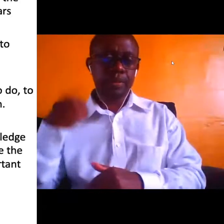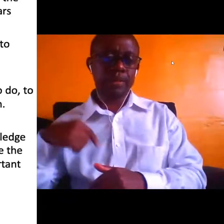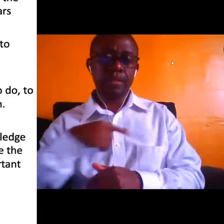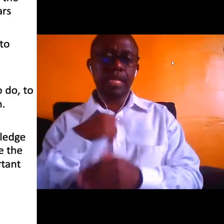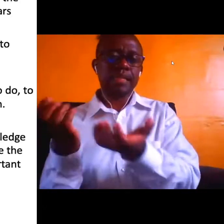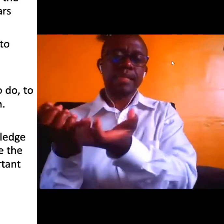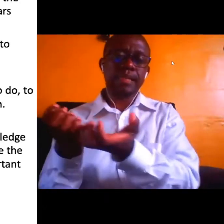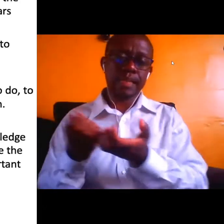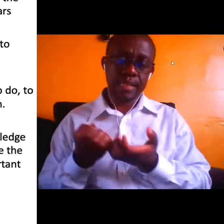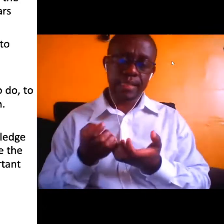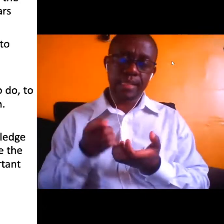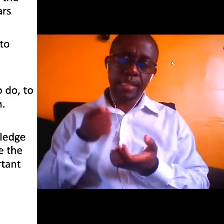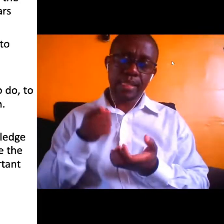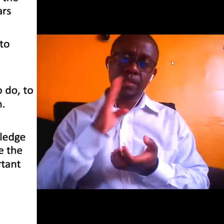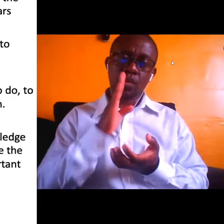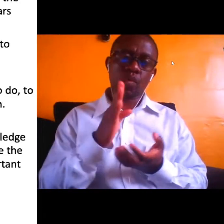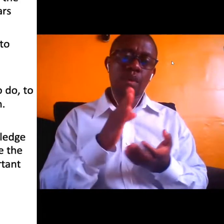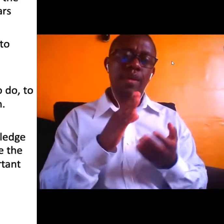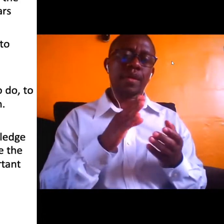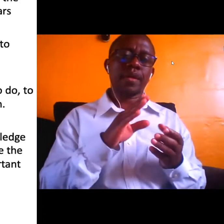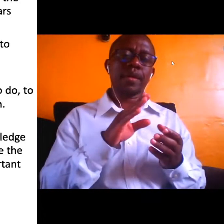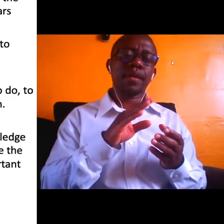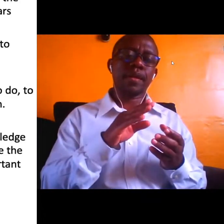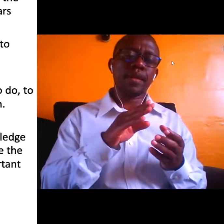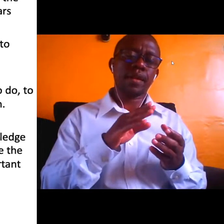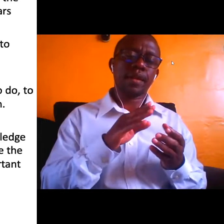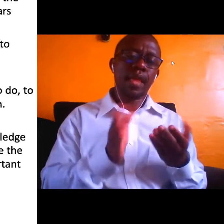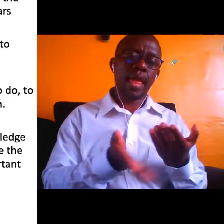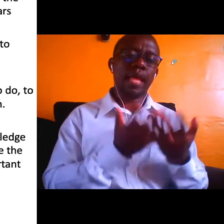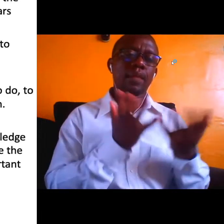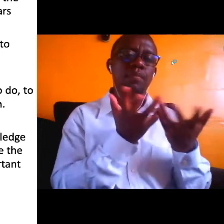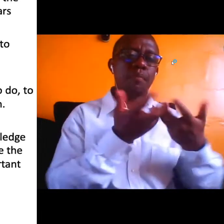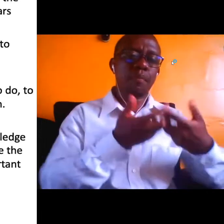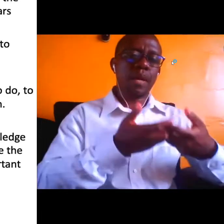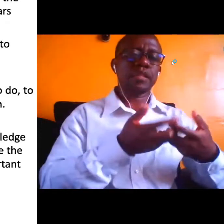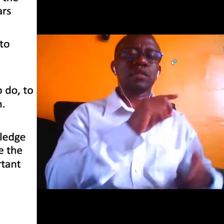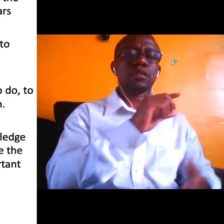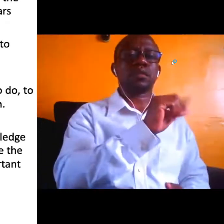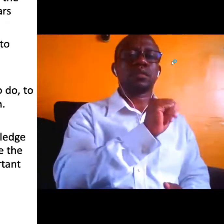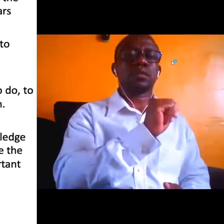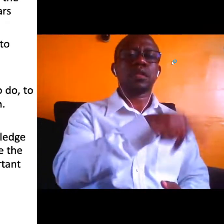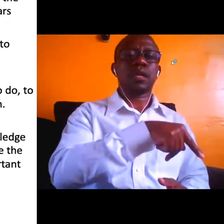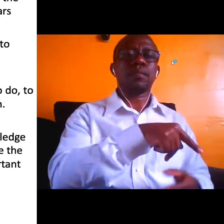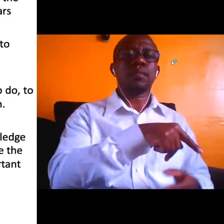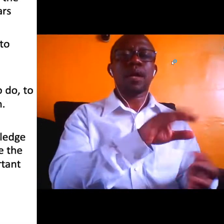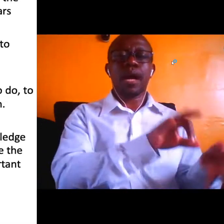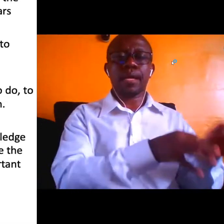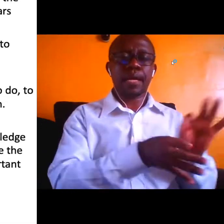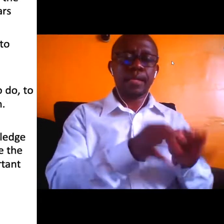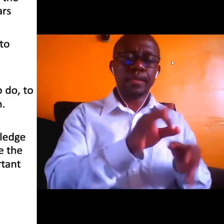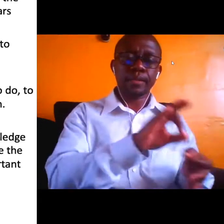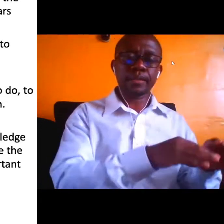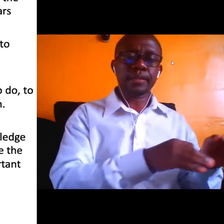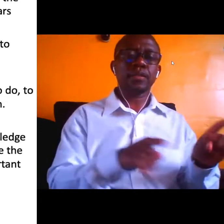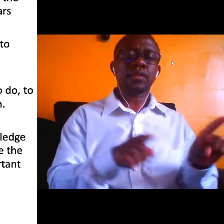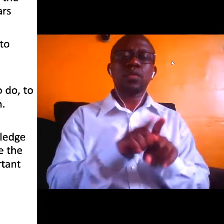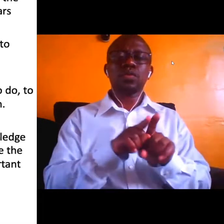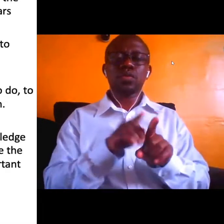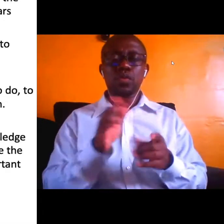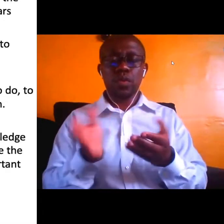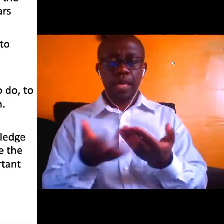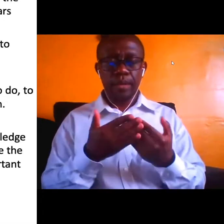in response to the gap analysis in terms of where we are, and that will also be in response to the weaknesses that we shall